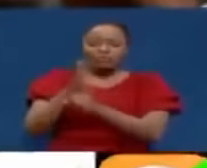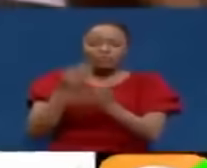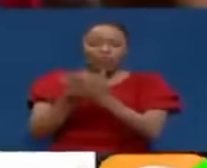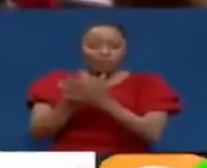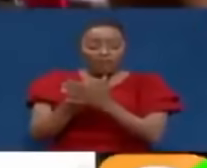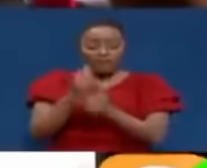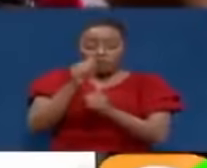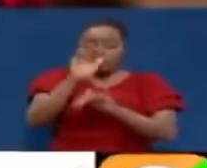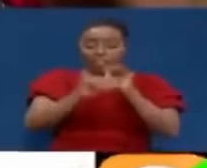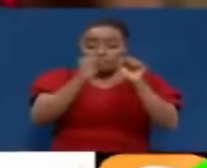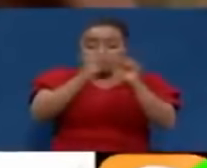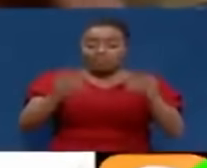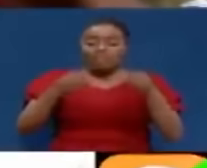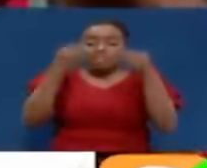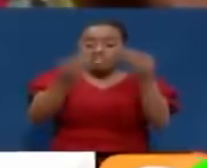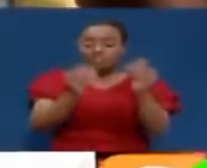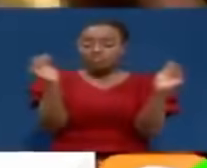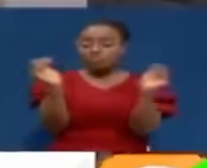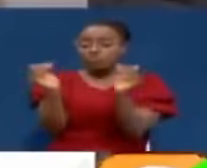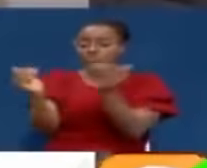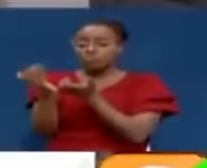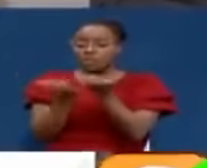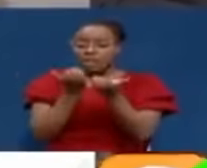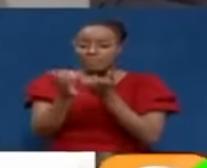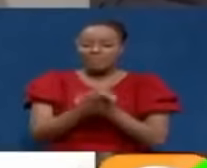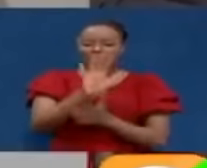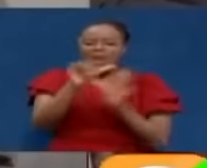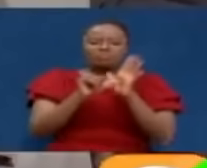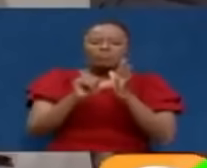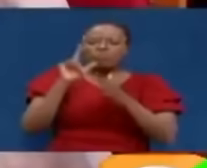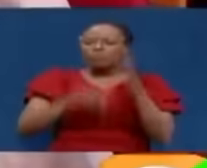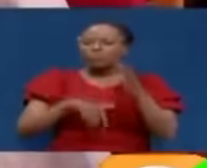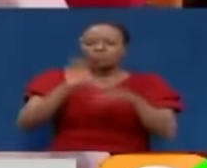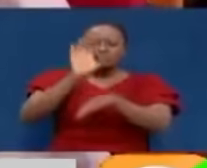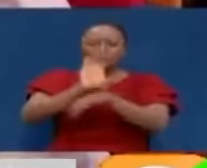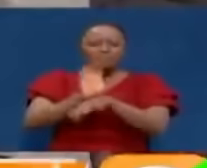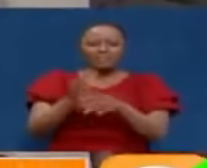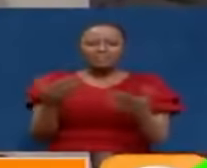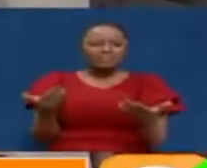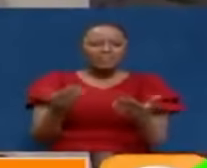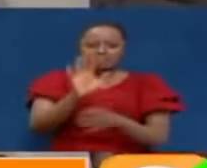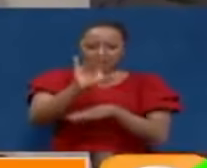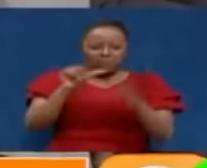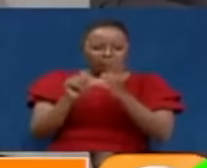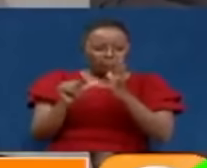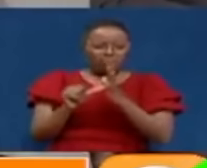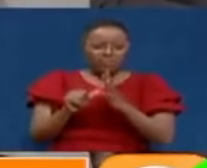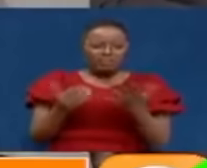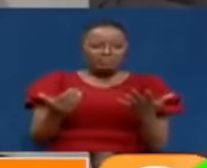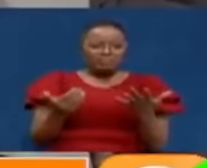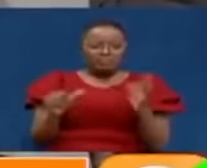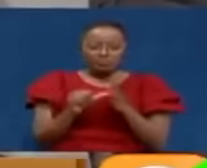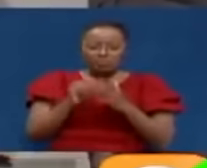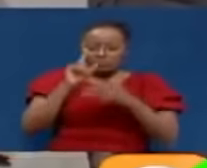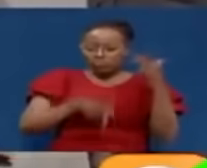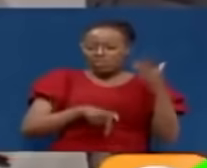shillings that the DP makes to small-scale businesses. What is his problem with the church? What is the problem